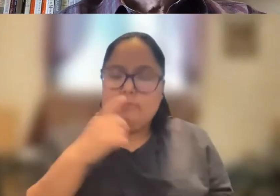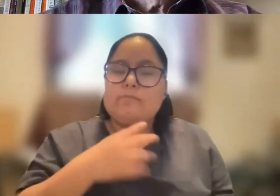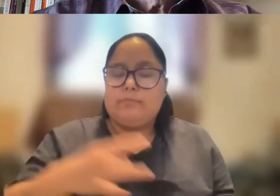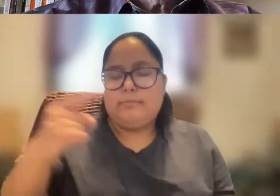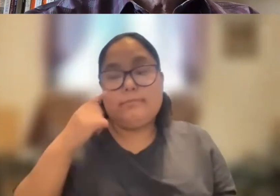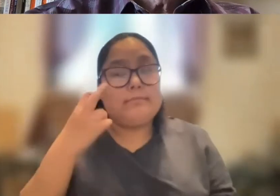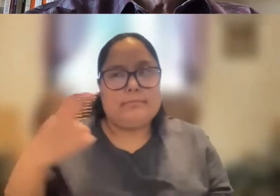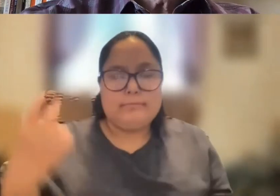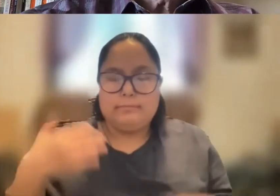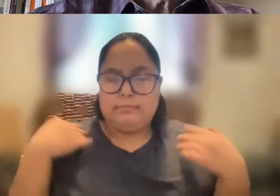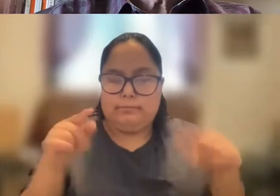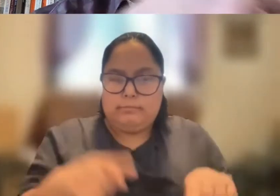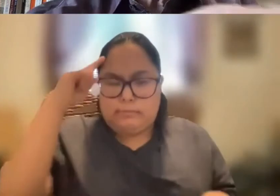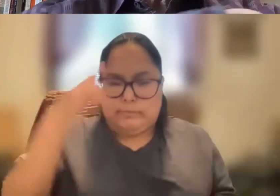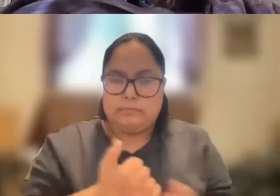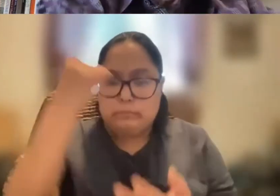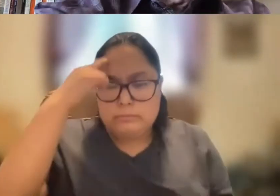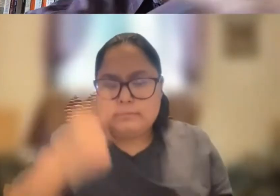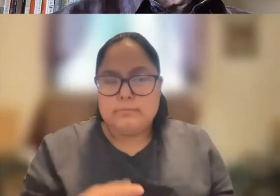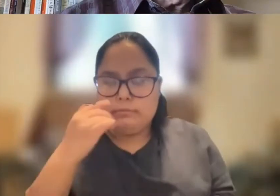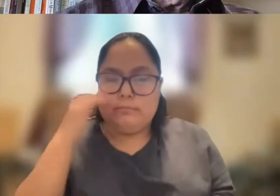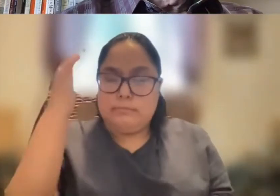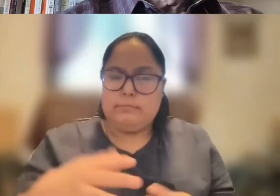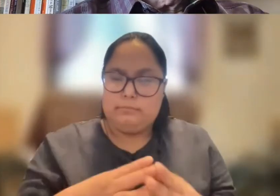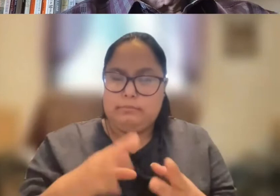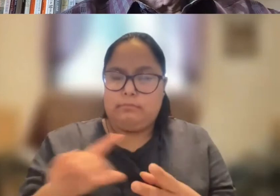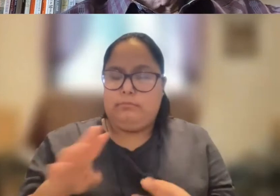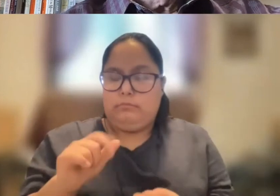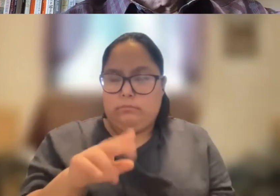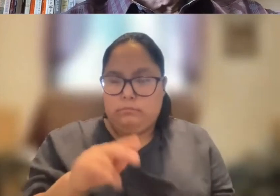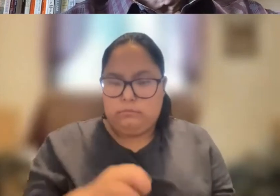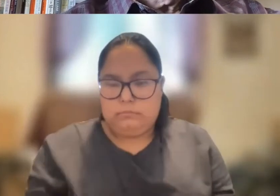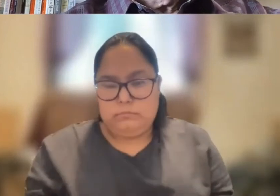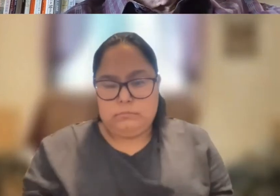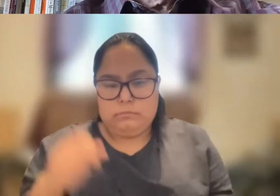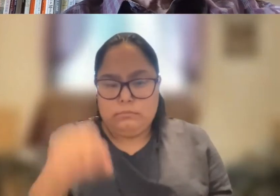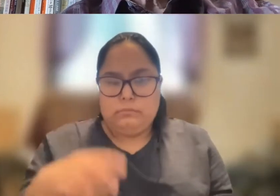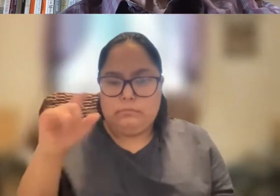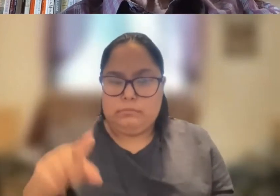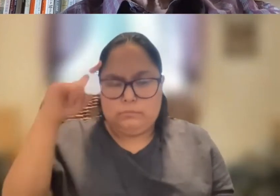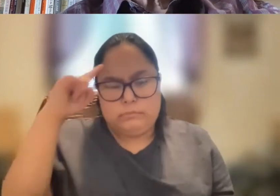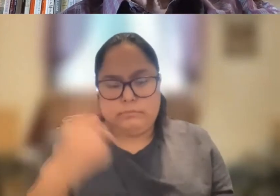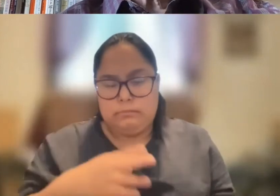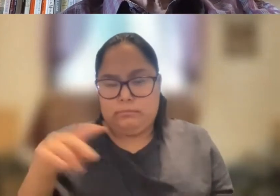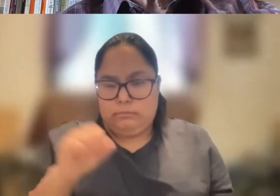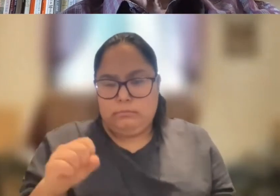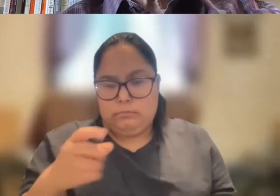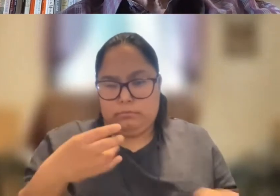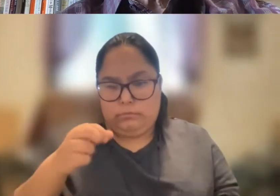like to see, it would certainly help us with our future programs. You can always contact us